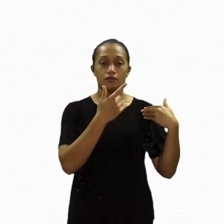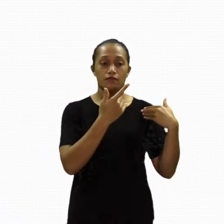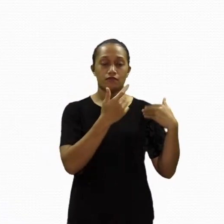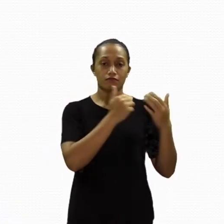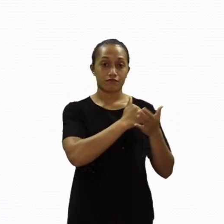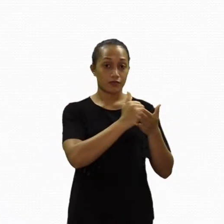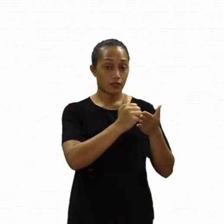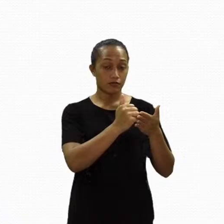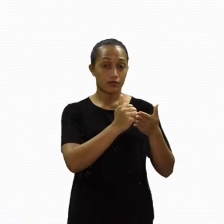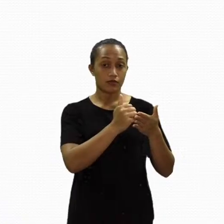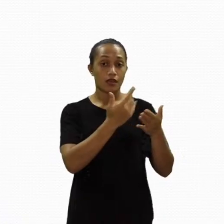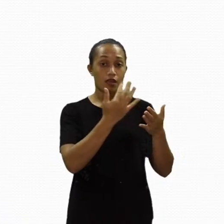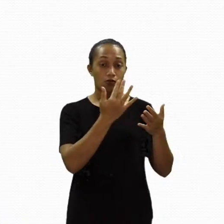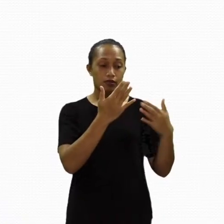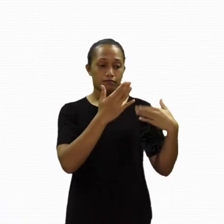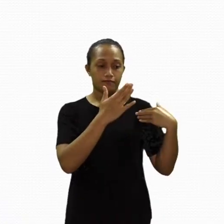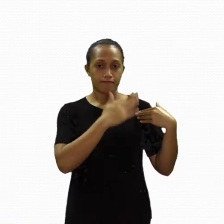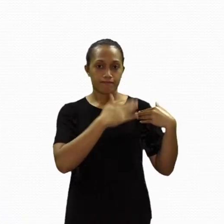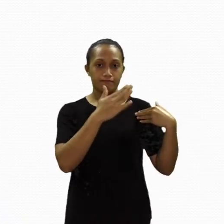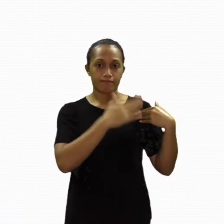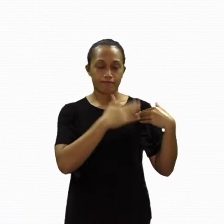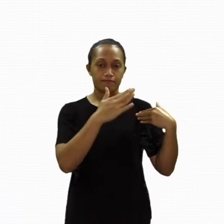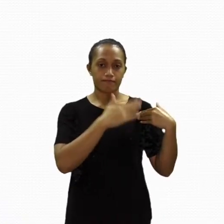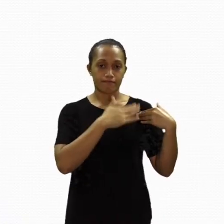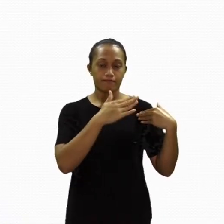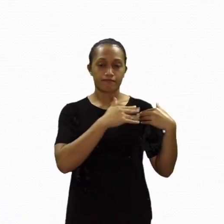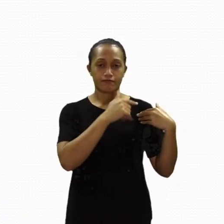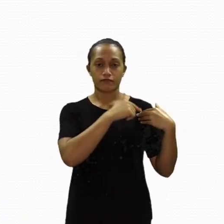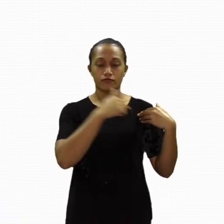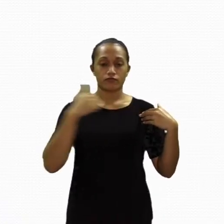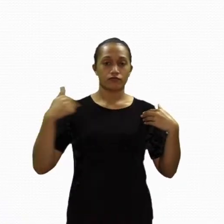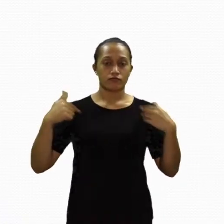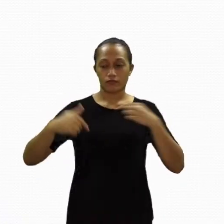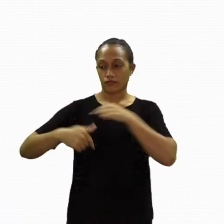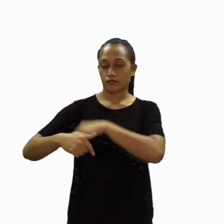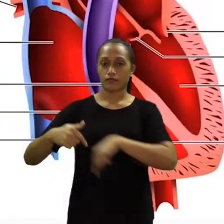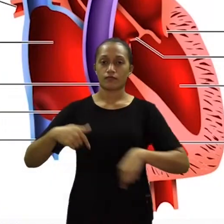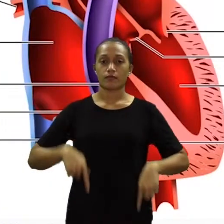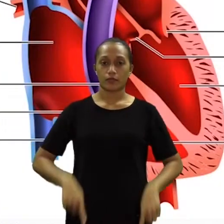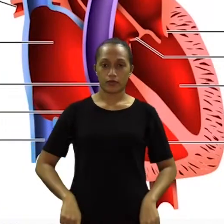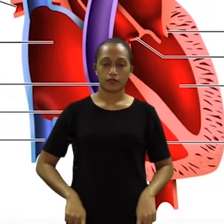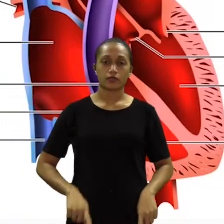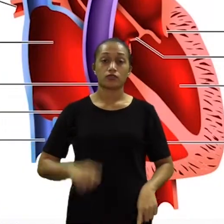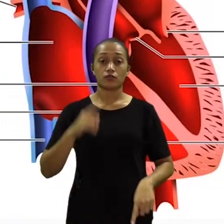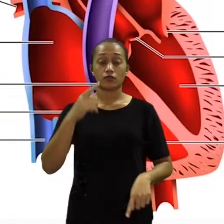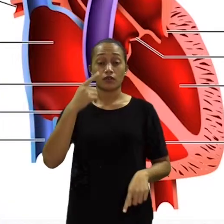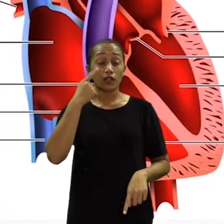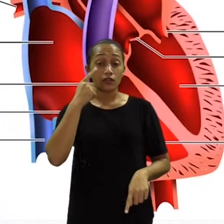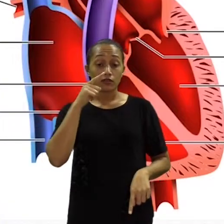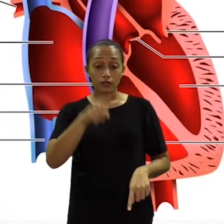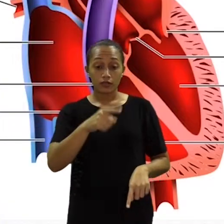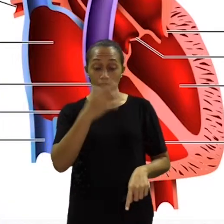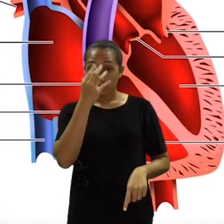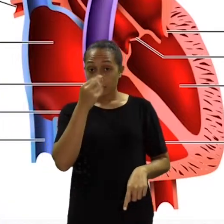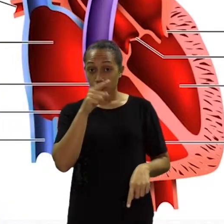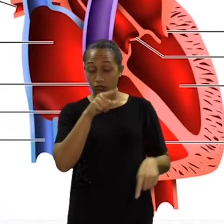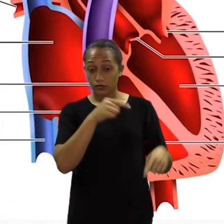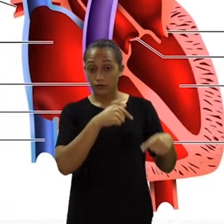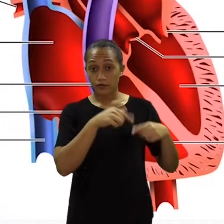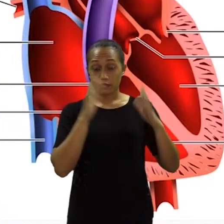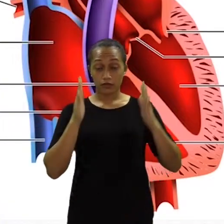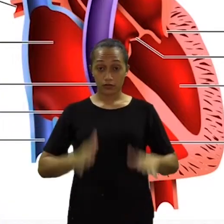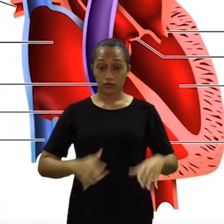blood pumped from the left ventricle of the human heart per beat. Let's have a look at the picture of the human